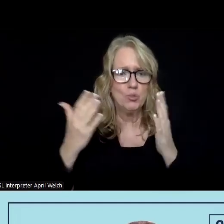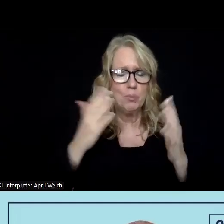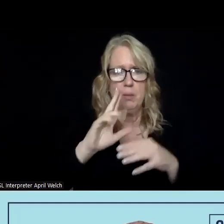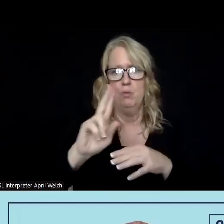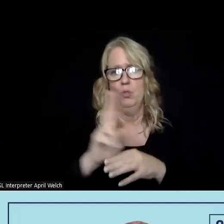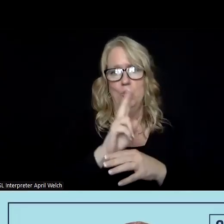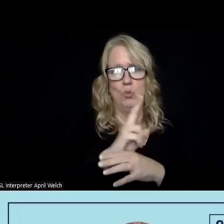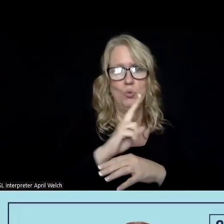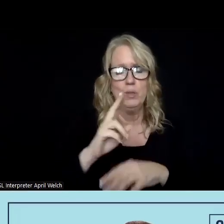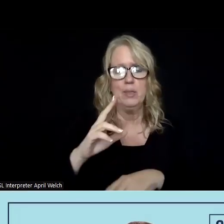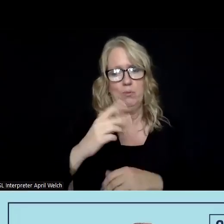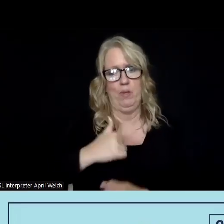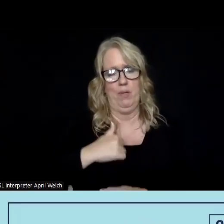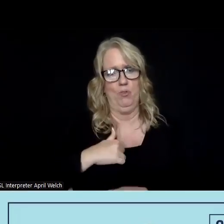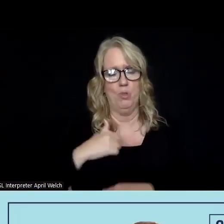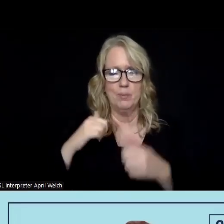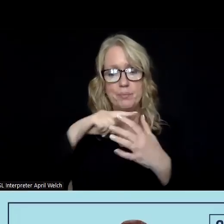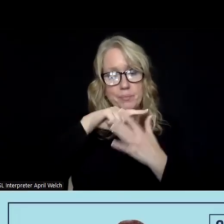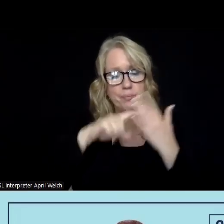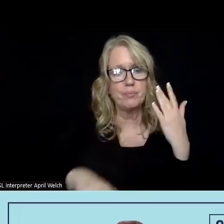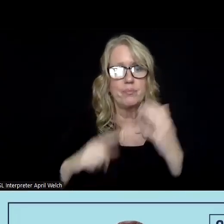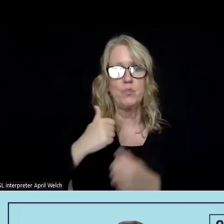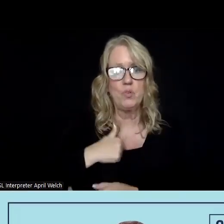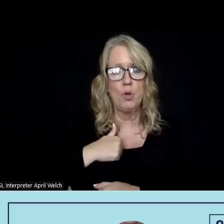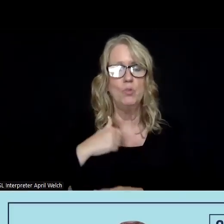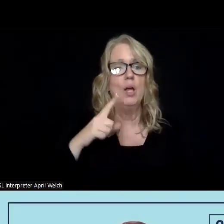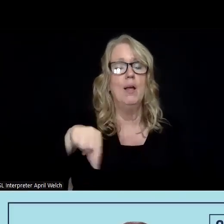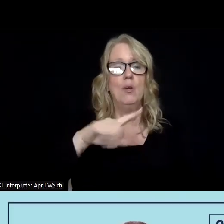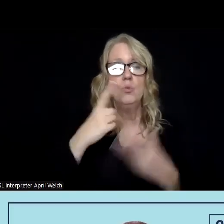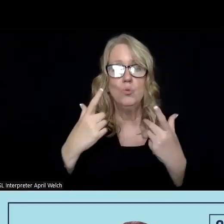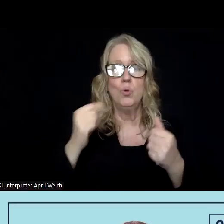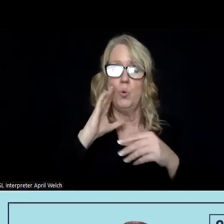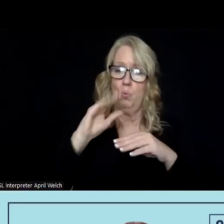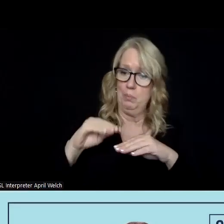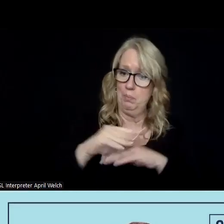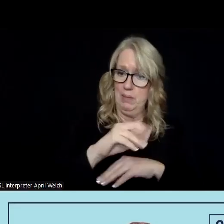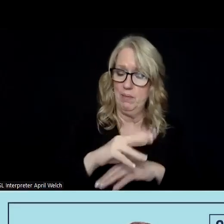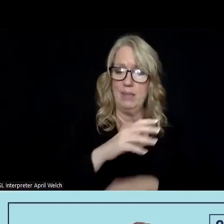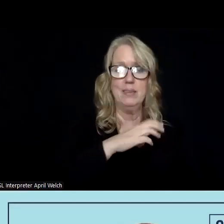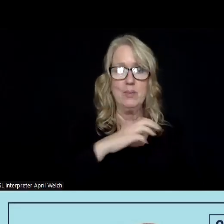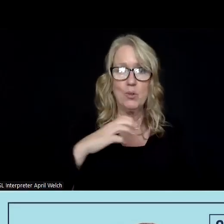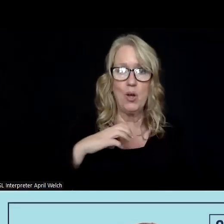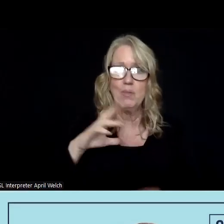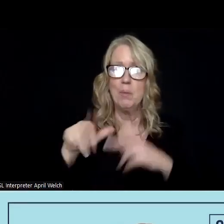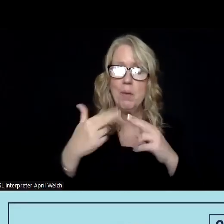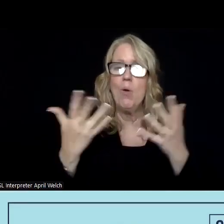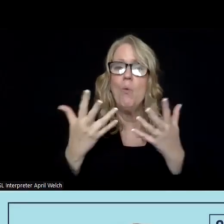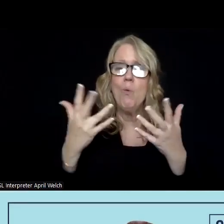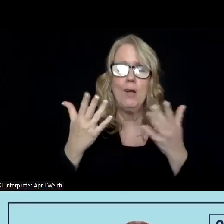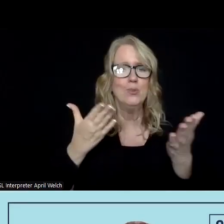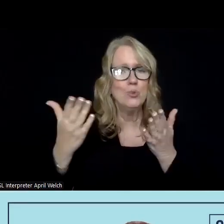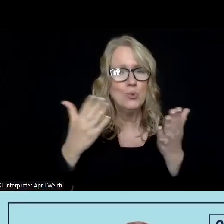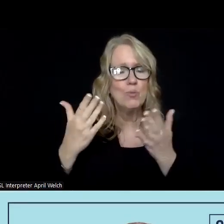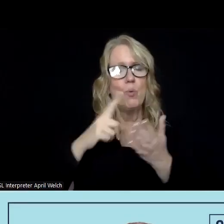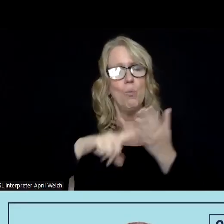using veterans. And those veterans would then be advising the councils with regards to what services are really